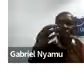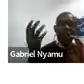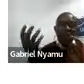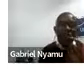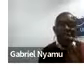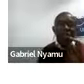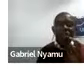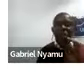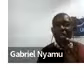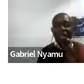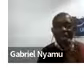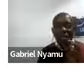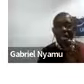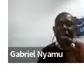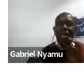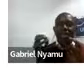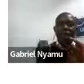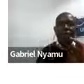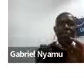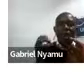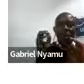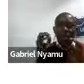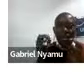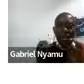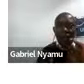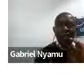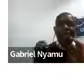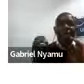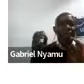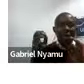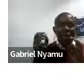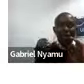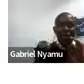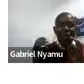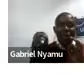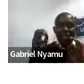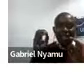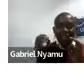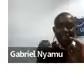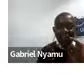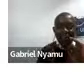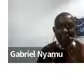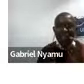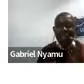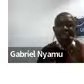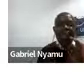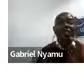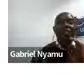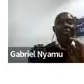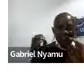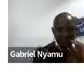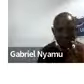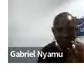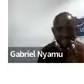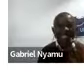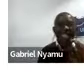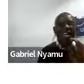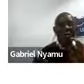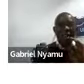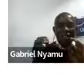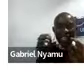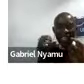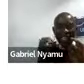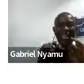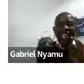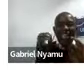people, do a bit of a spiritual endowment. There are gifts you have been given by God when He created you. Even if you don't believe in God,